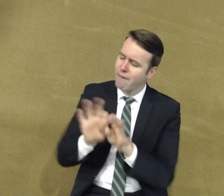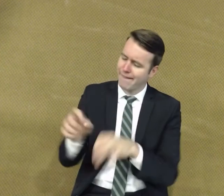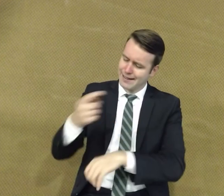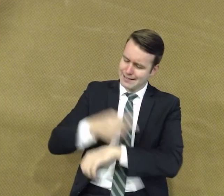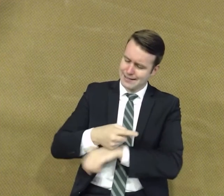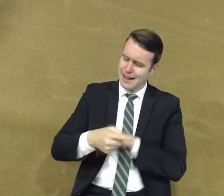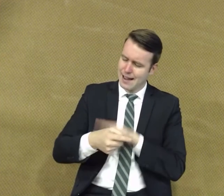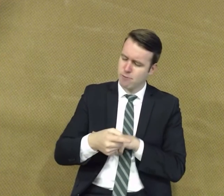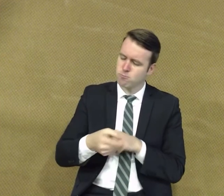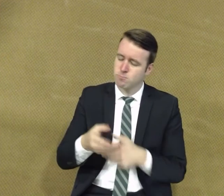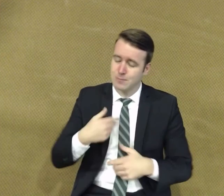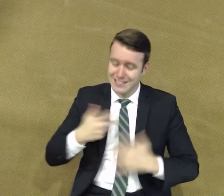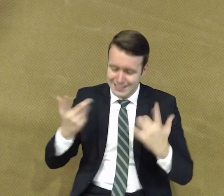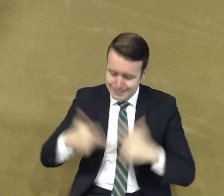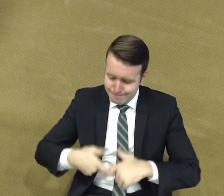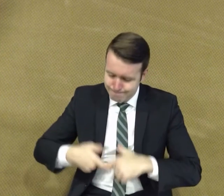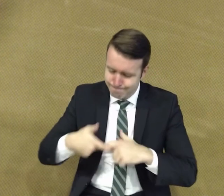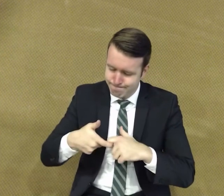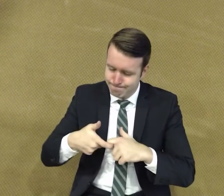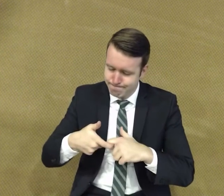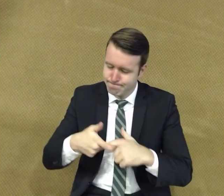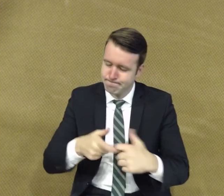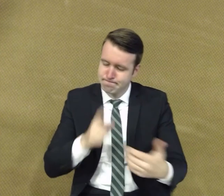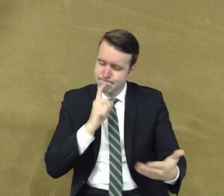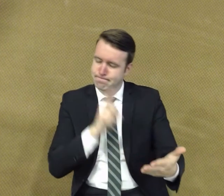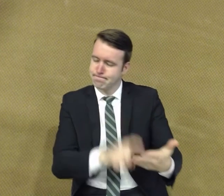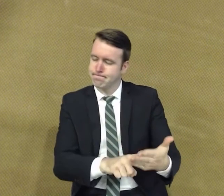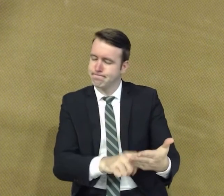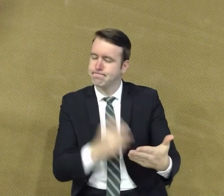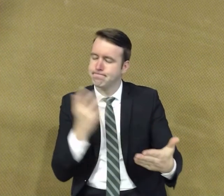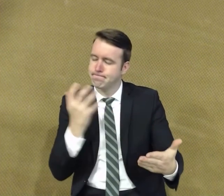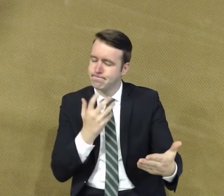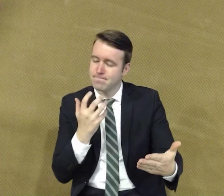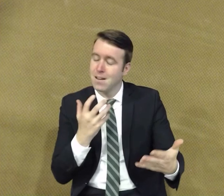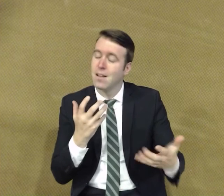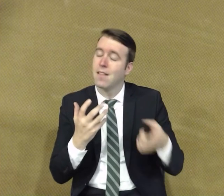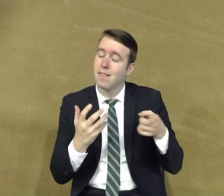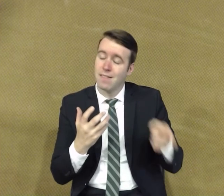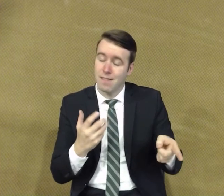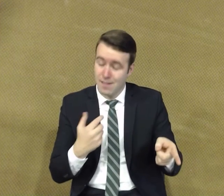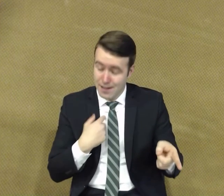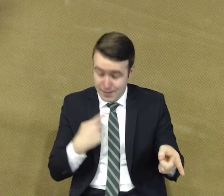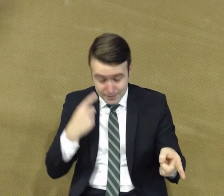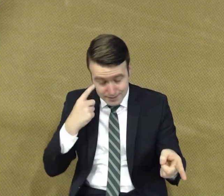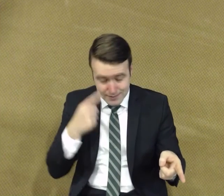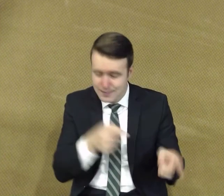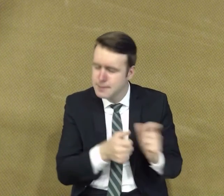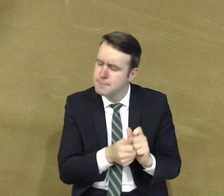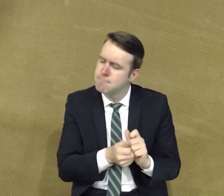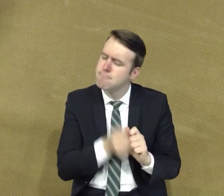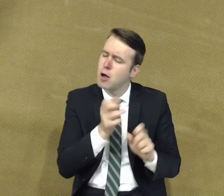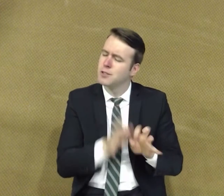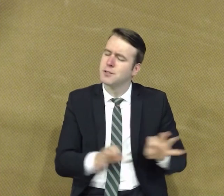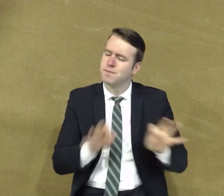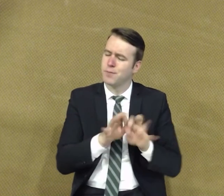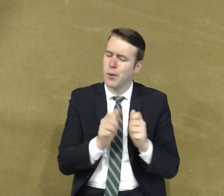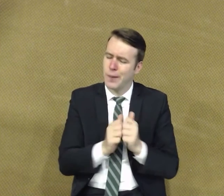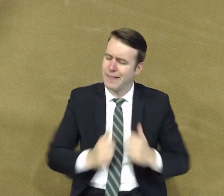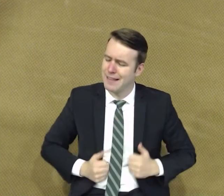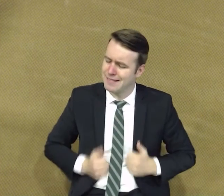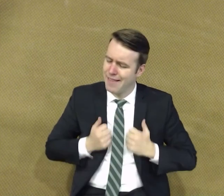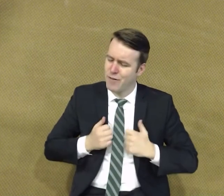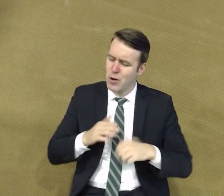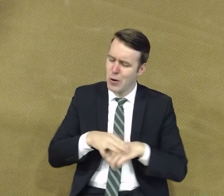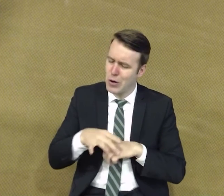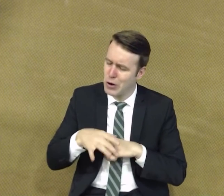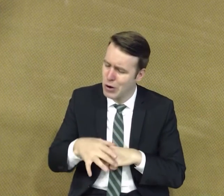to stop in recognition of what is, that I can think of, the most important thing on life